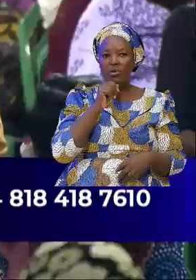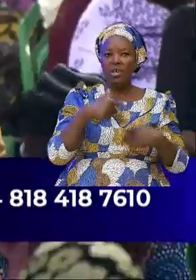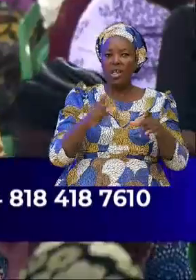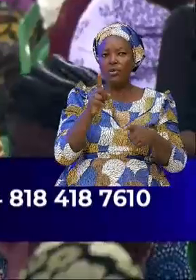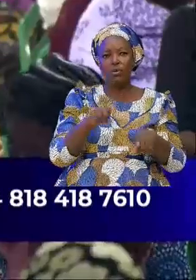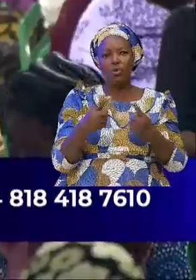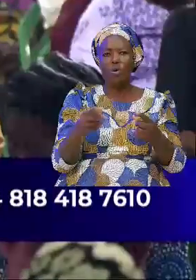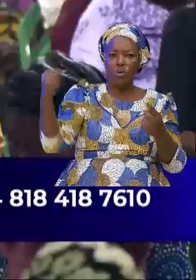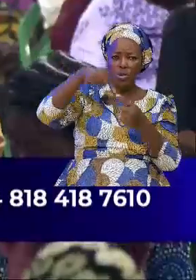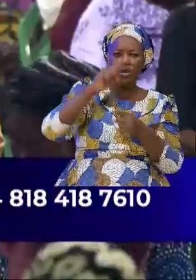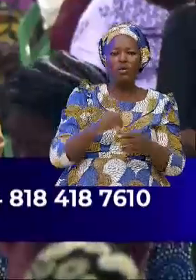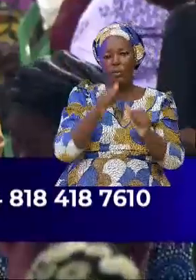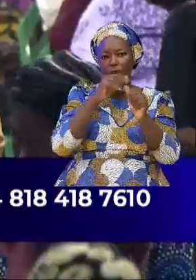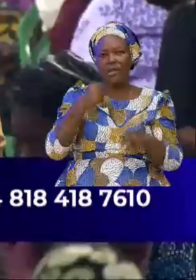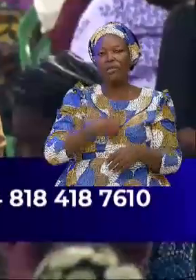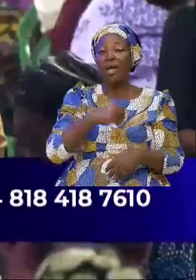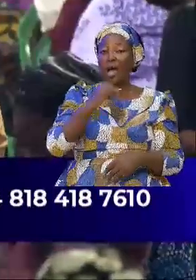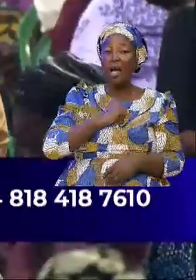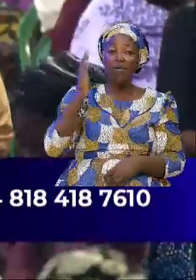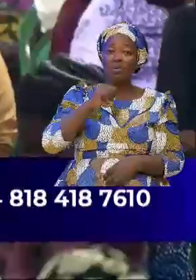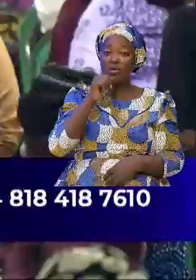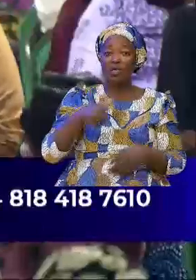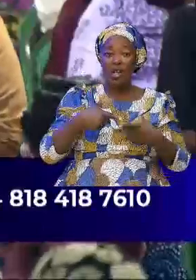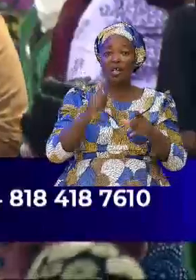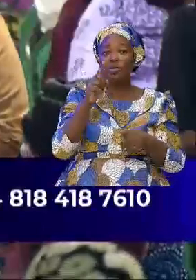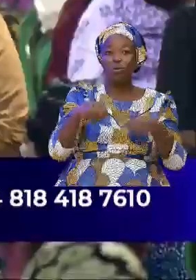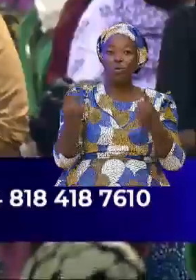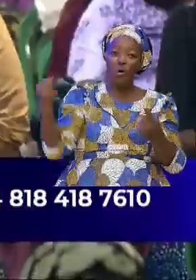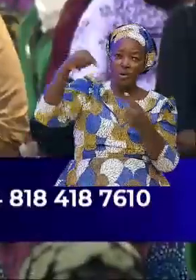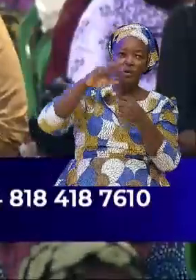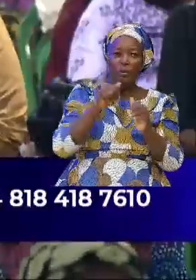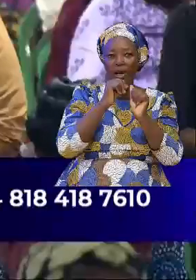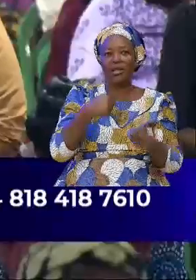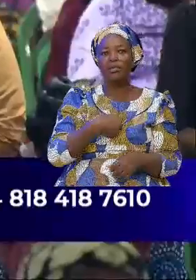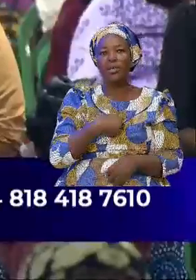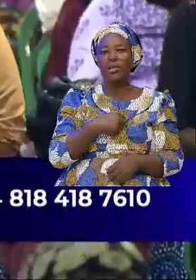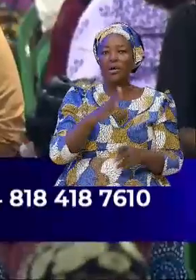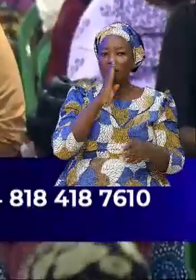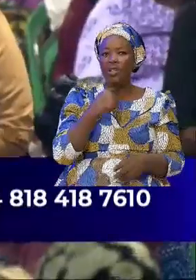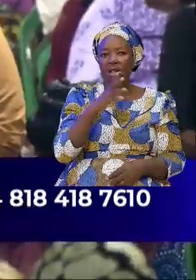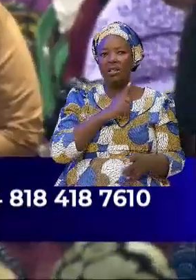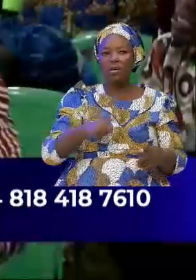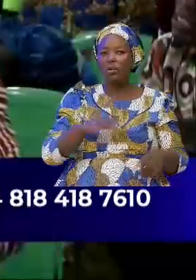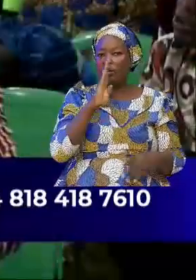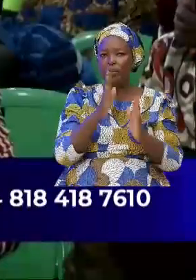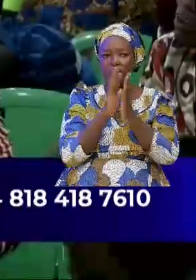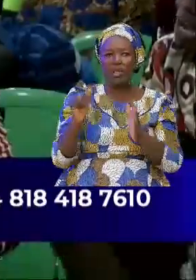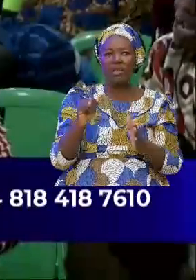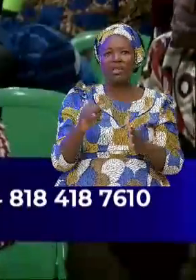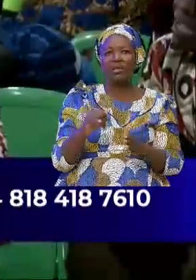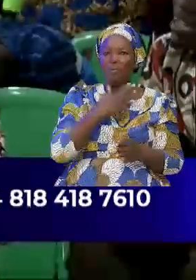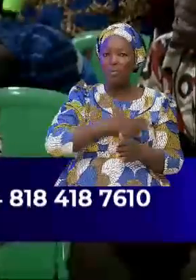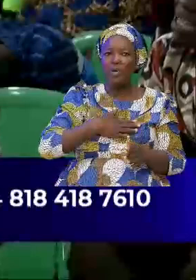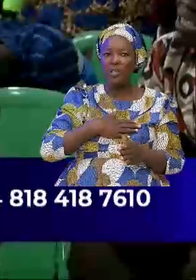Be praying, telling the Lord, I will not let you go until you bless me. I will not let you go until you bless me. Be telling